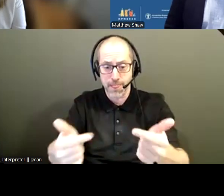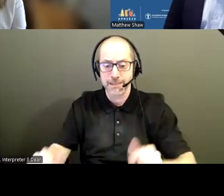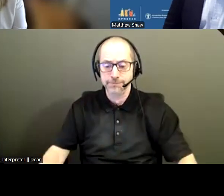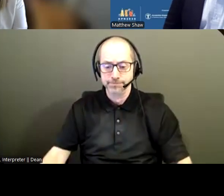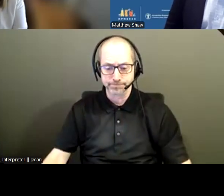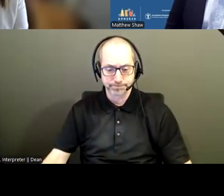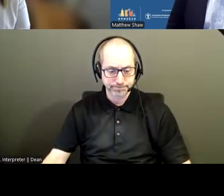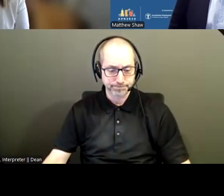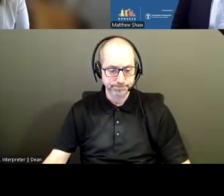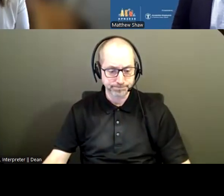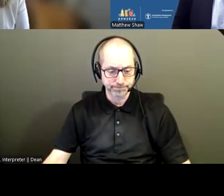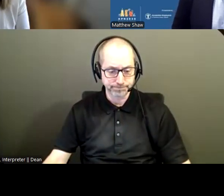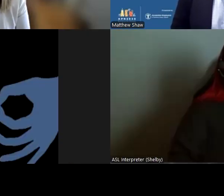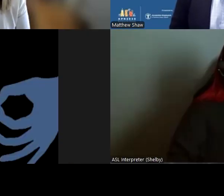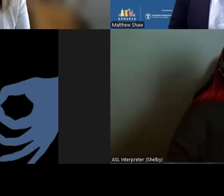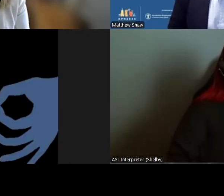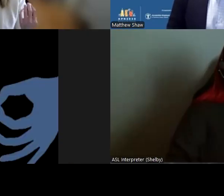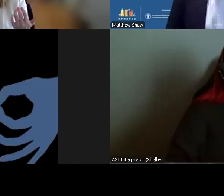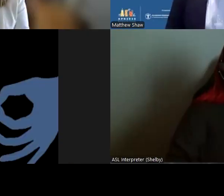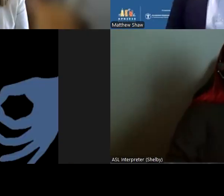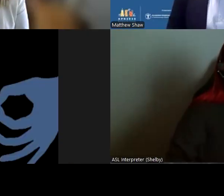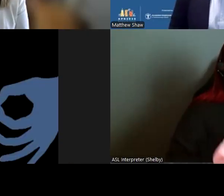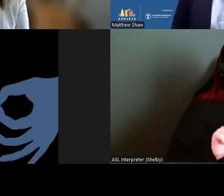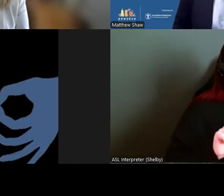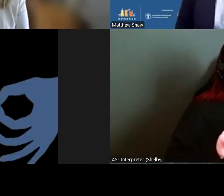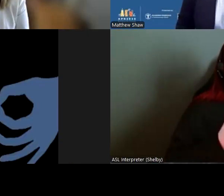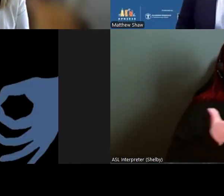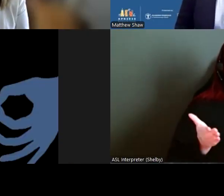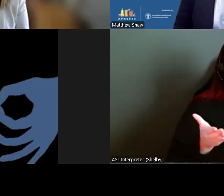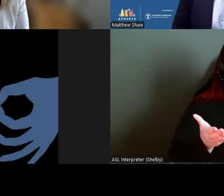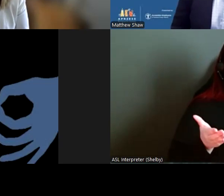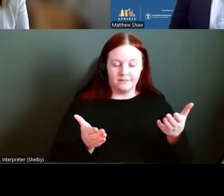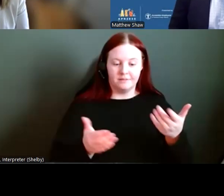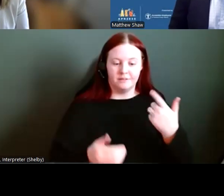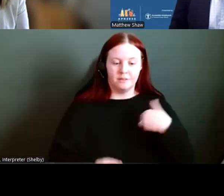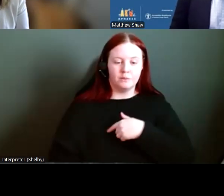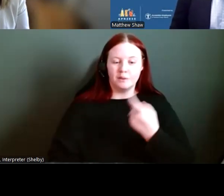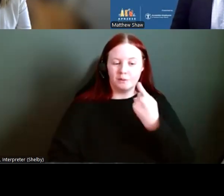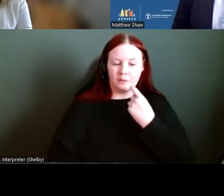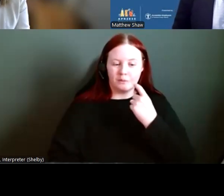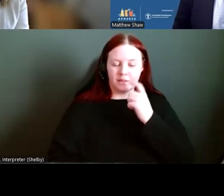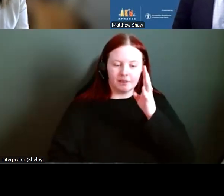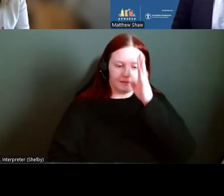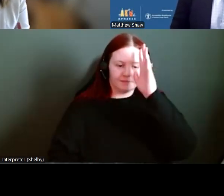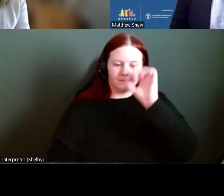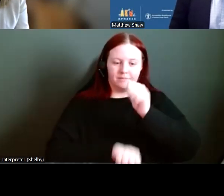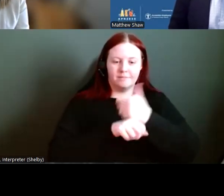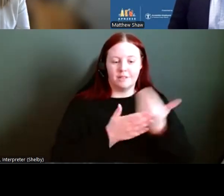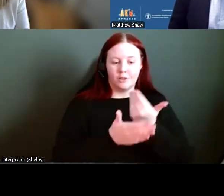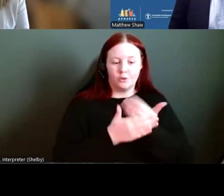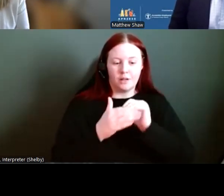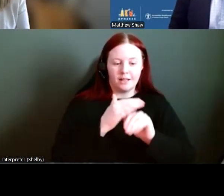yeah. Yeah, the second thing was we just created a new accessibility training for all